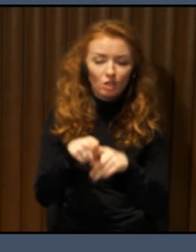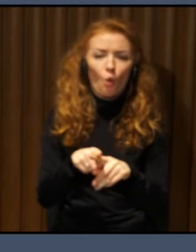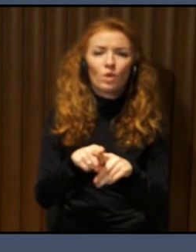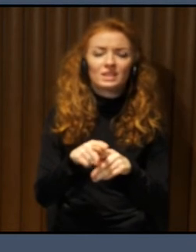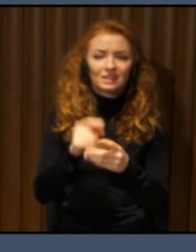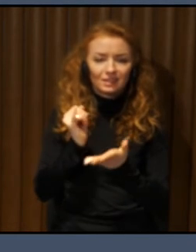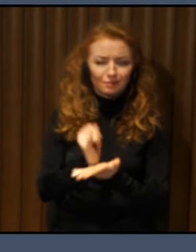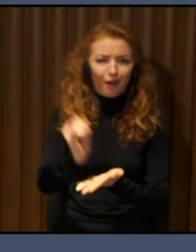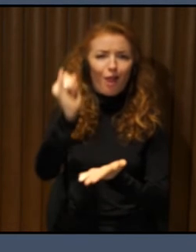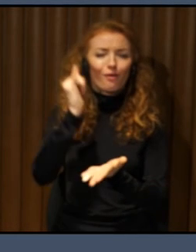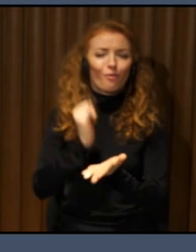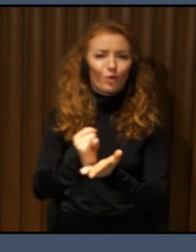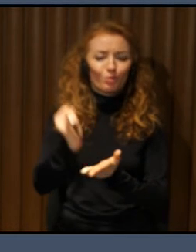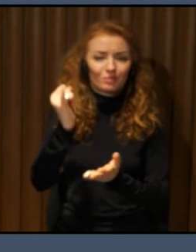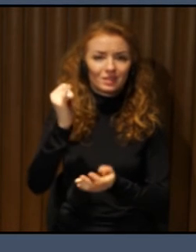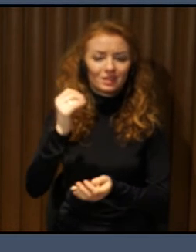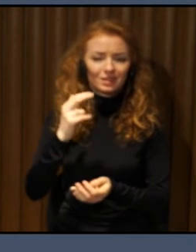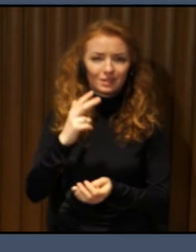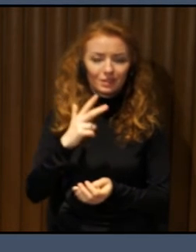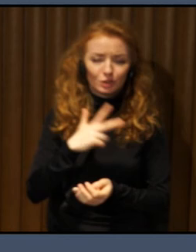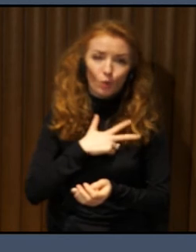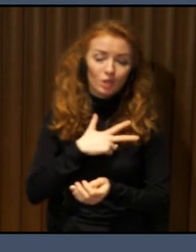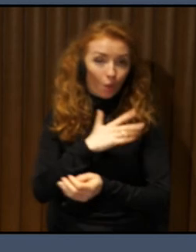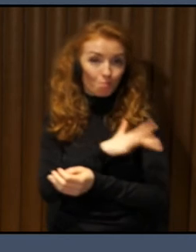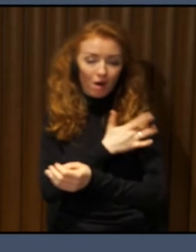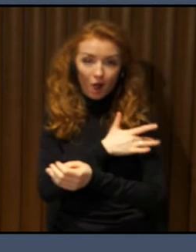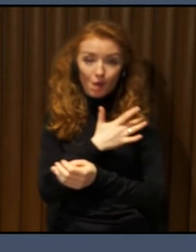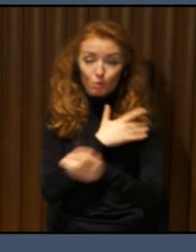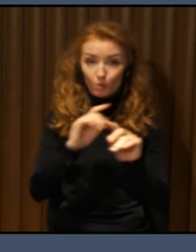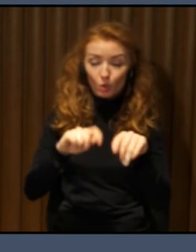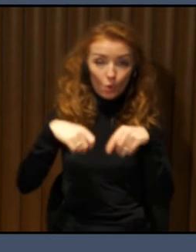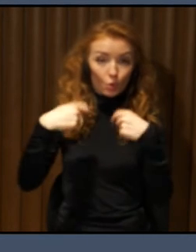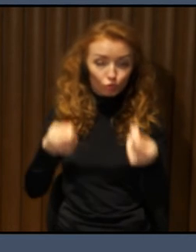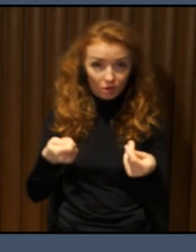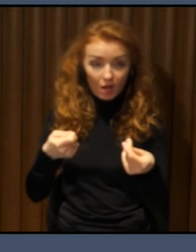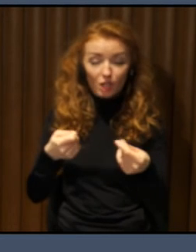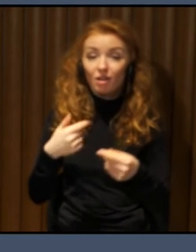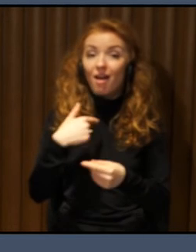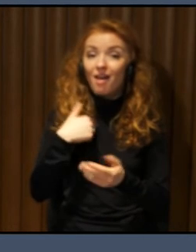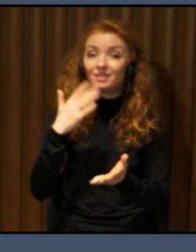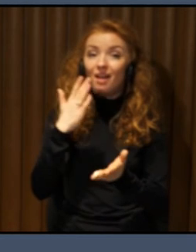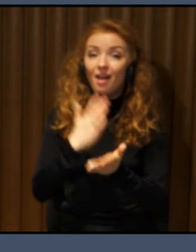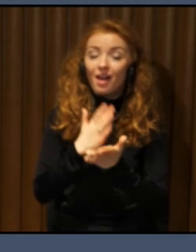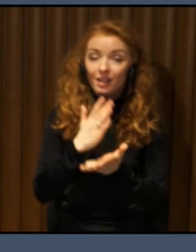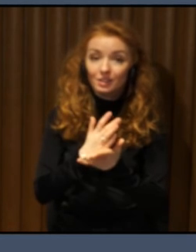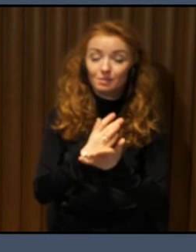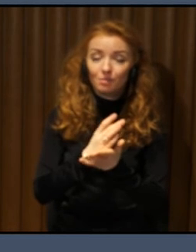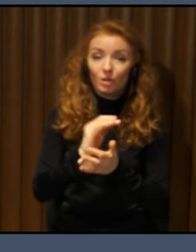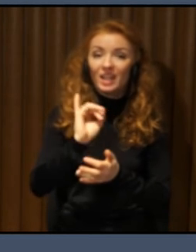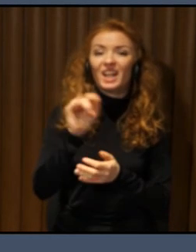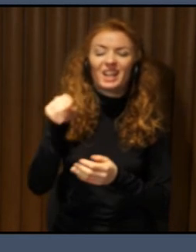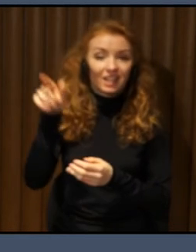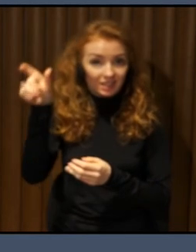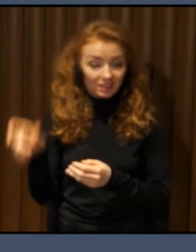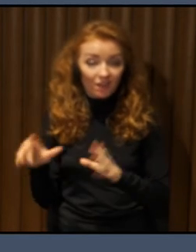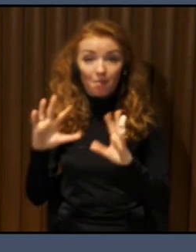though. I'm the tech guy at the company. I love my technology, but tech is only part of the puzzle. What I've not talked heavily about here is